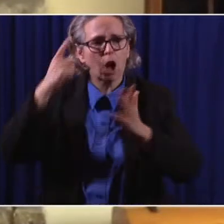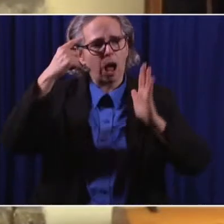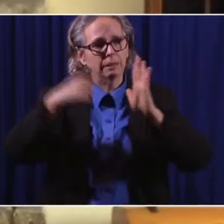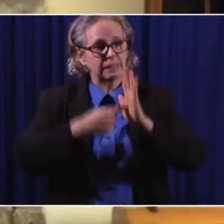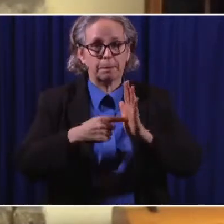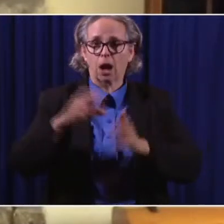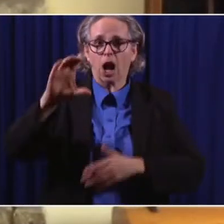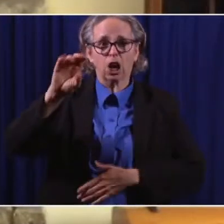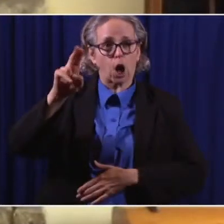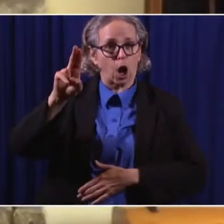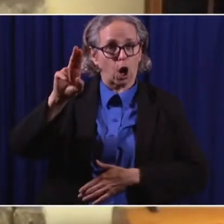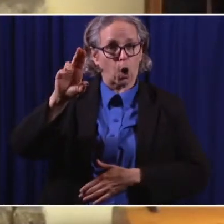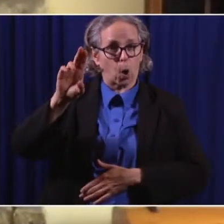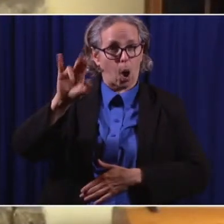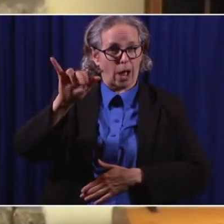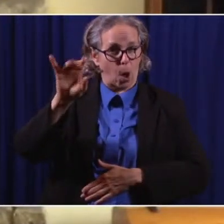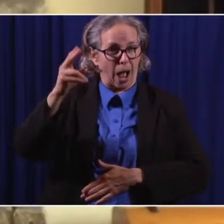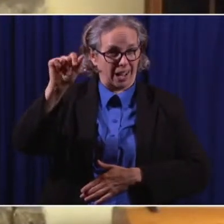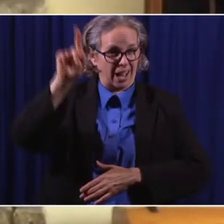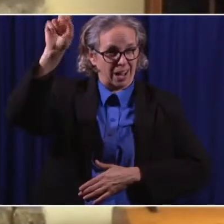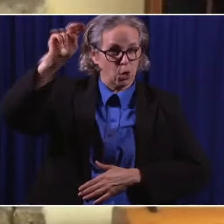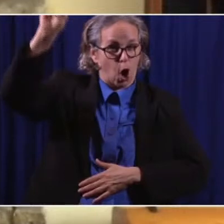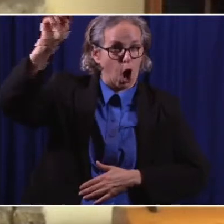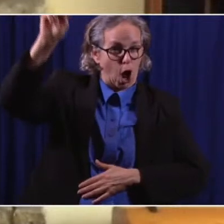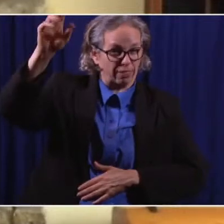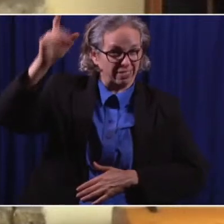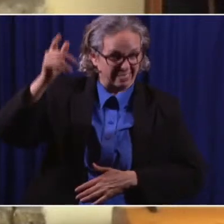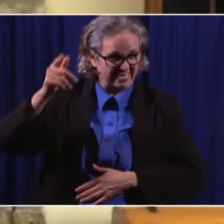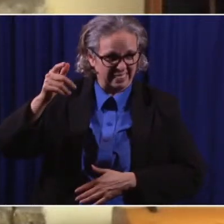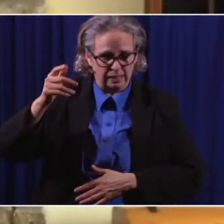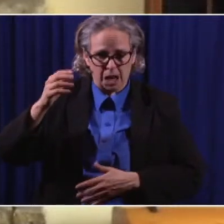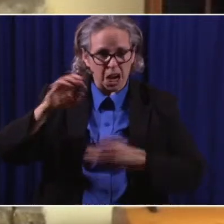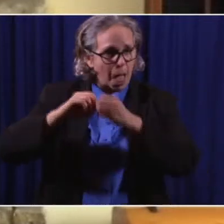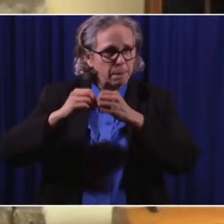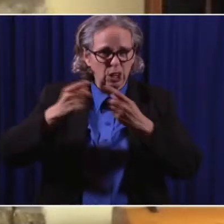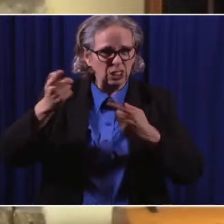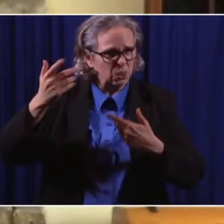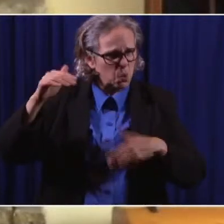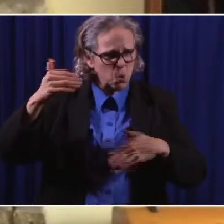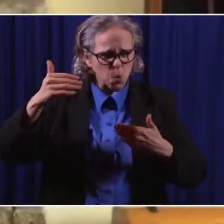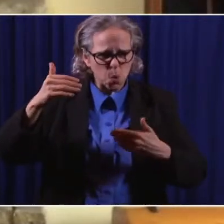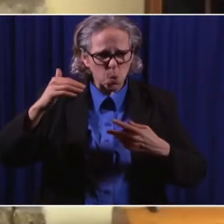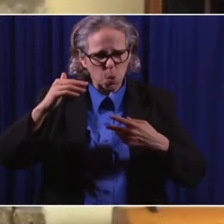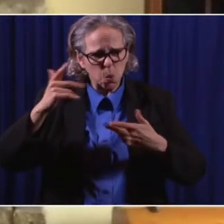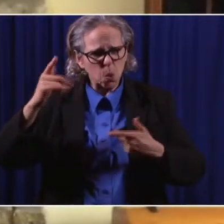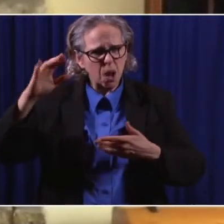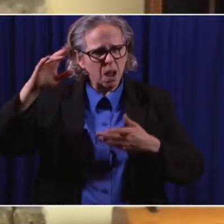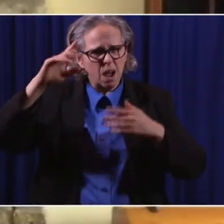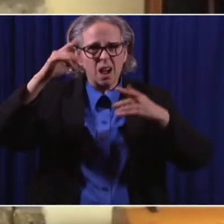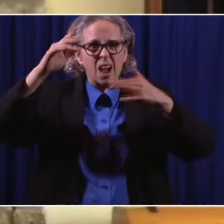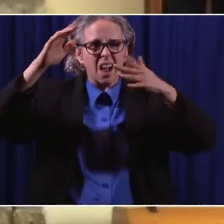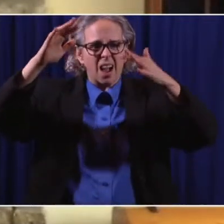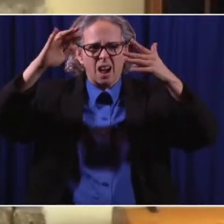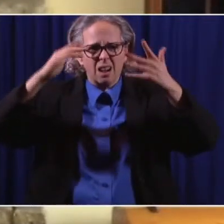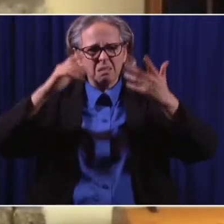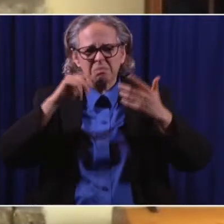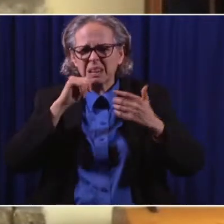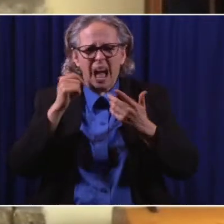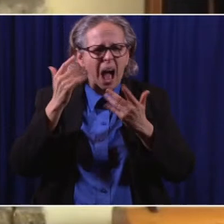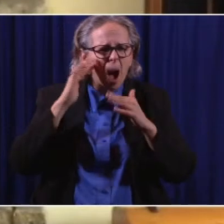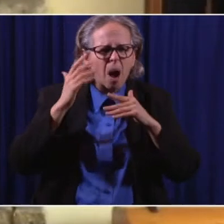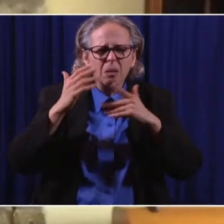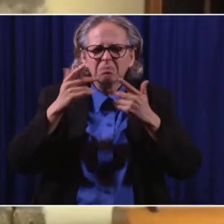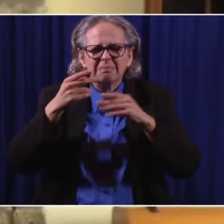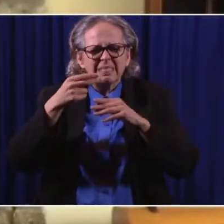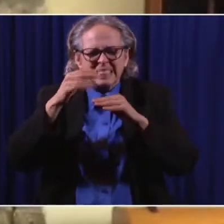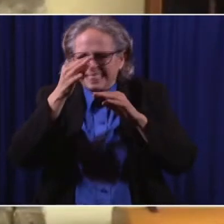their numbers, they're way down the list. I think they're barely high incident level. That's